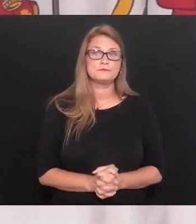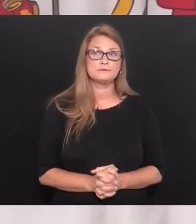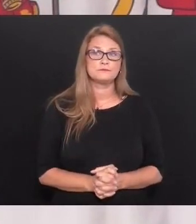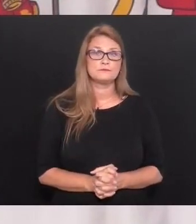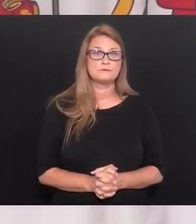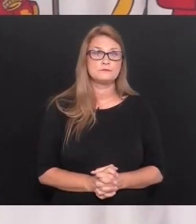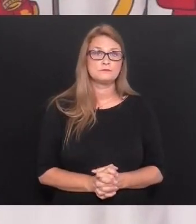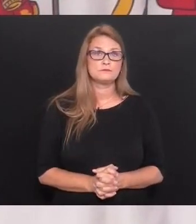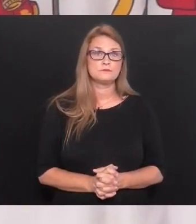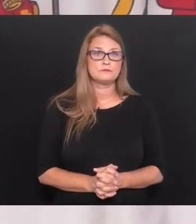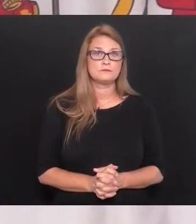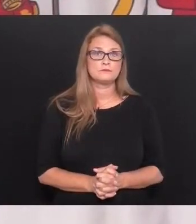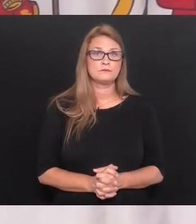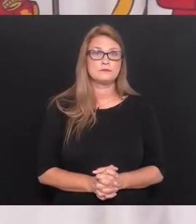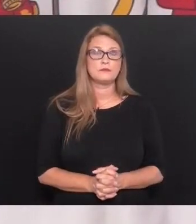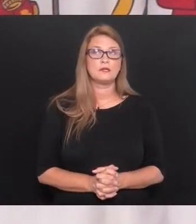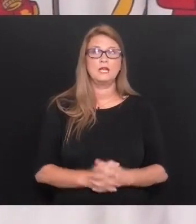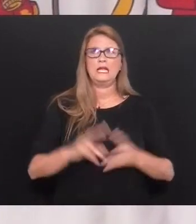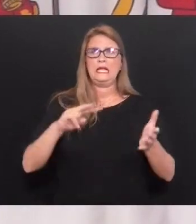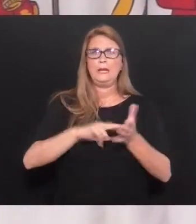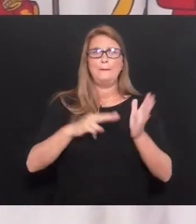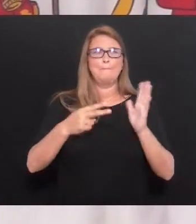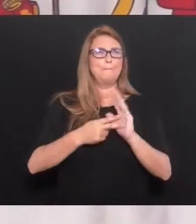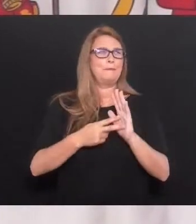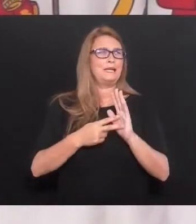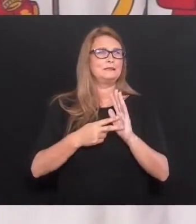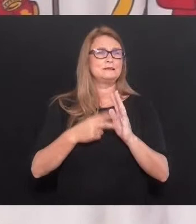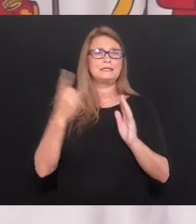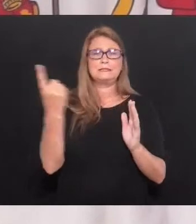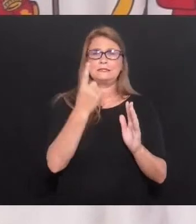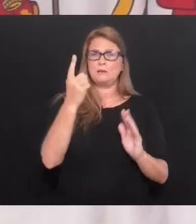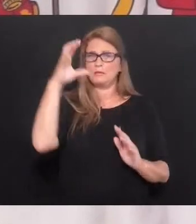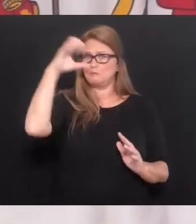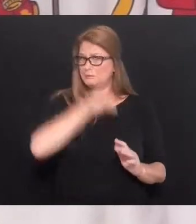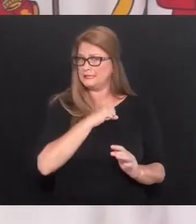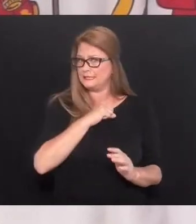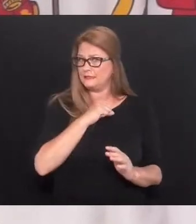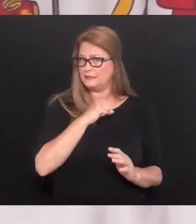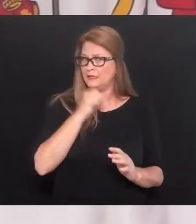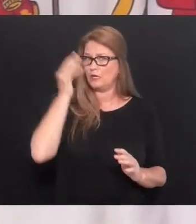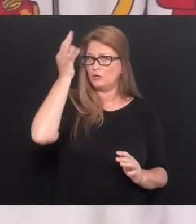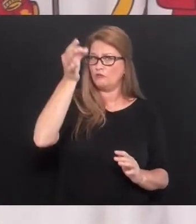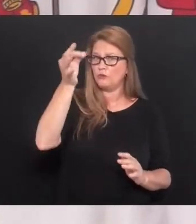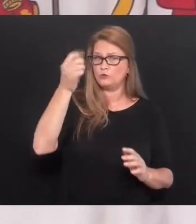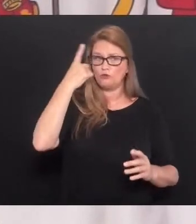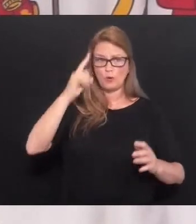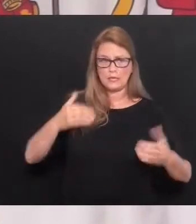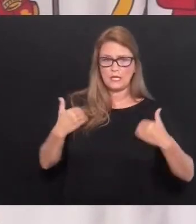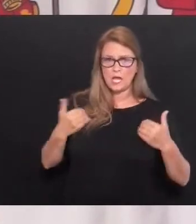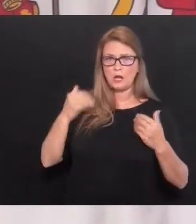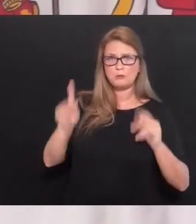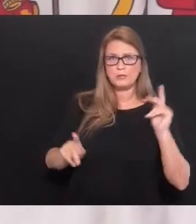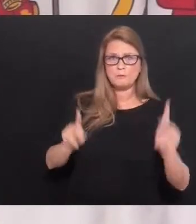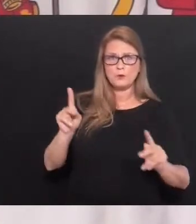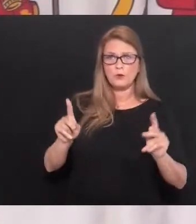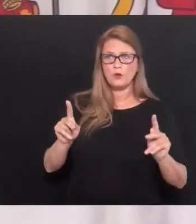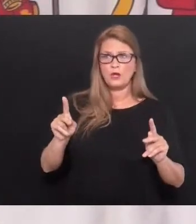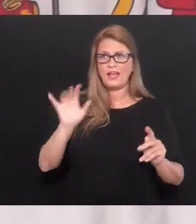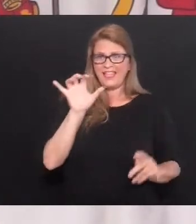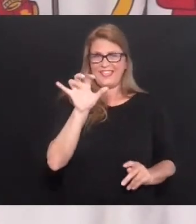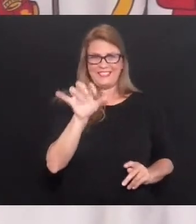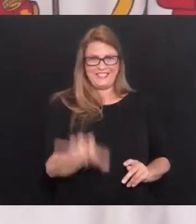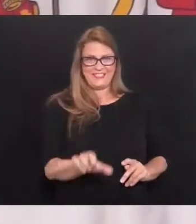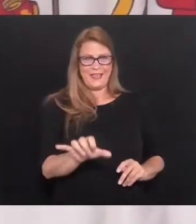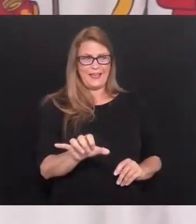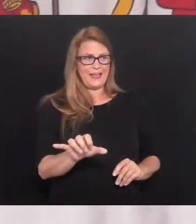What kind of void are we going to have? What kind of void are we going to have with our young people? What kind of void